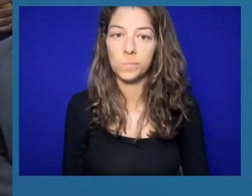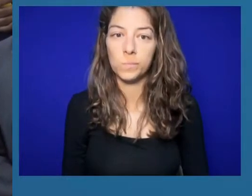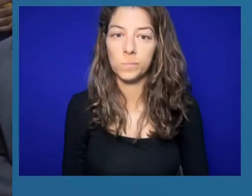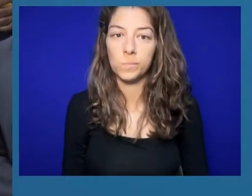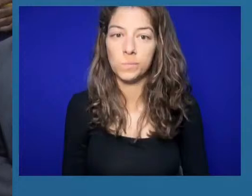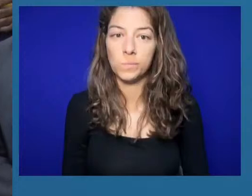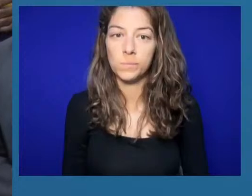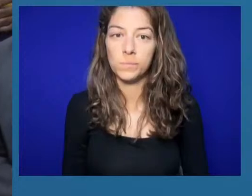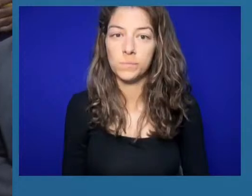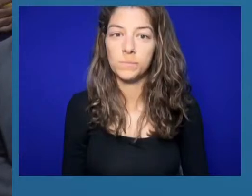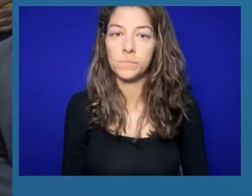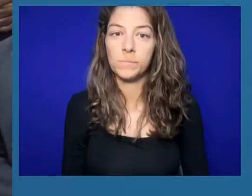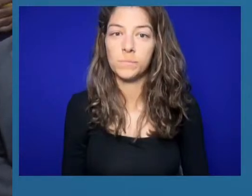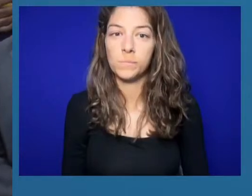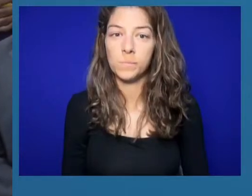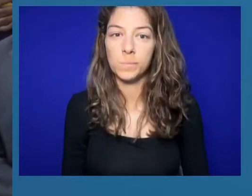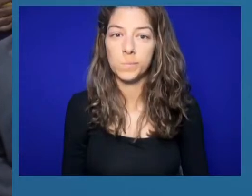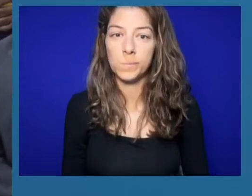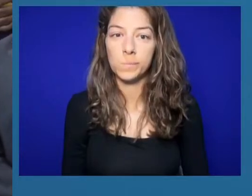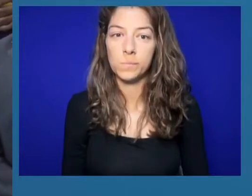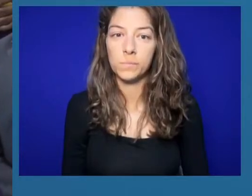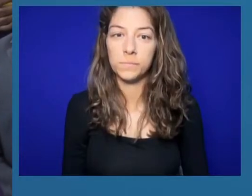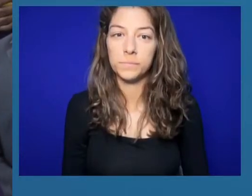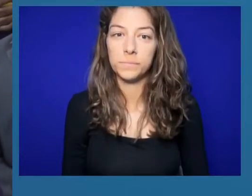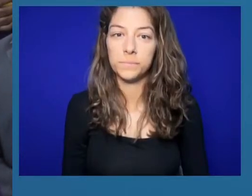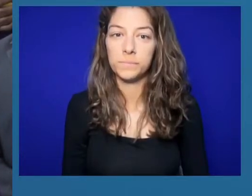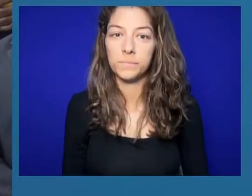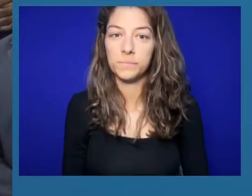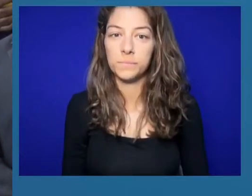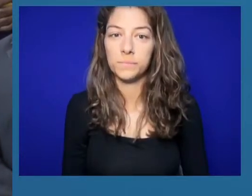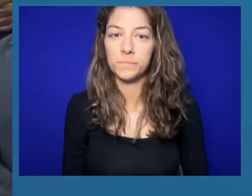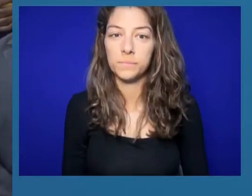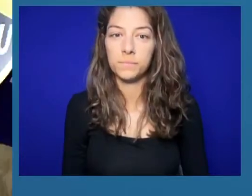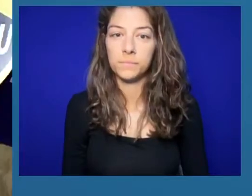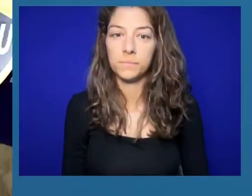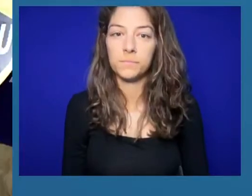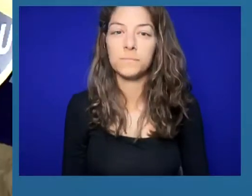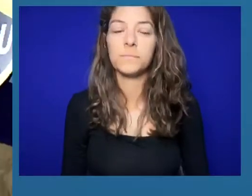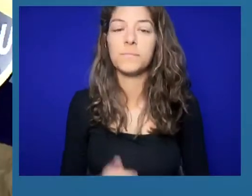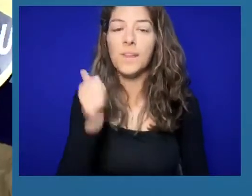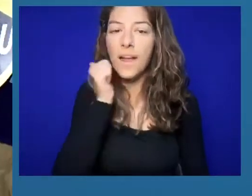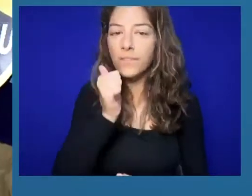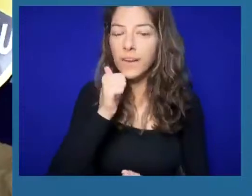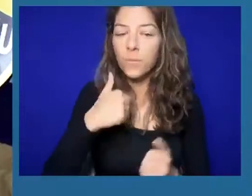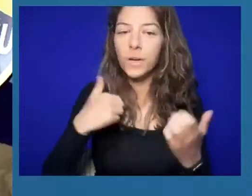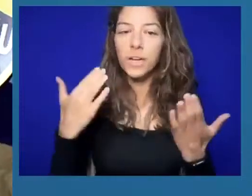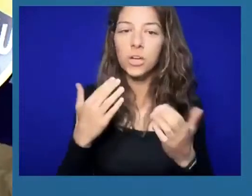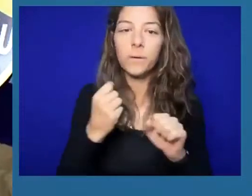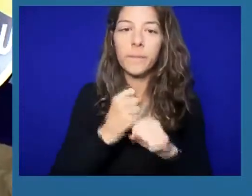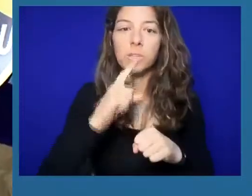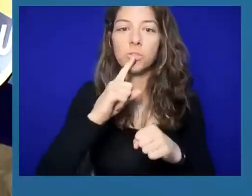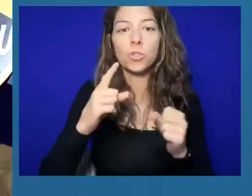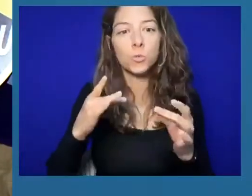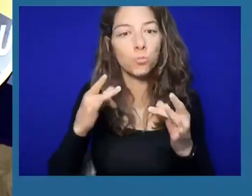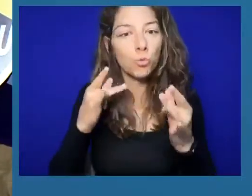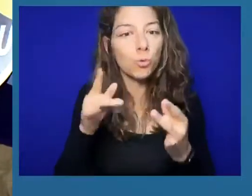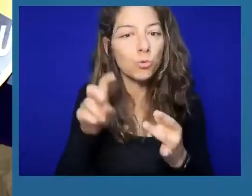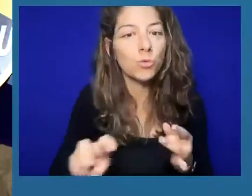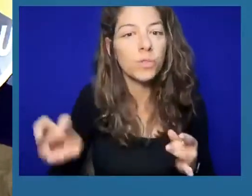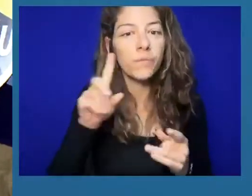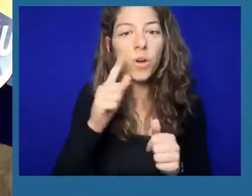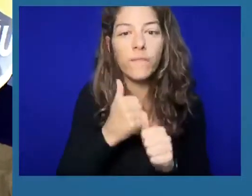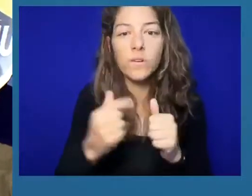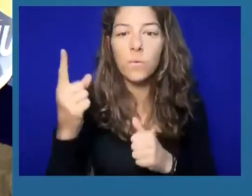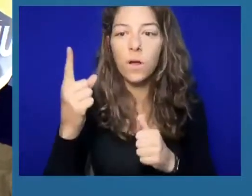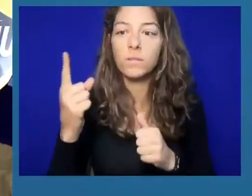tiempo garantizado para nosotros. Every day we are here to ensure a smooth trip for everyone coming